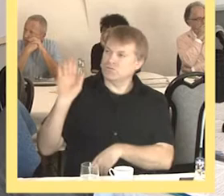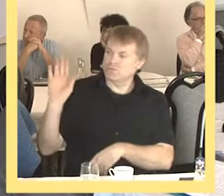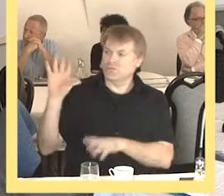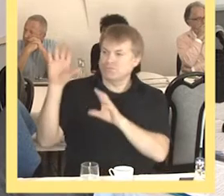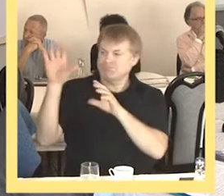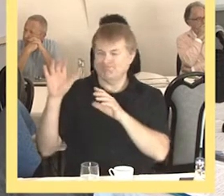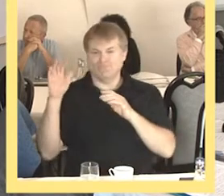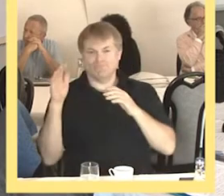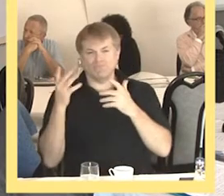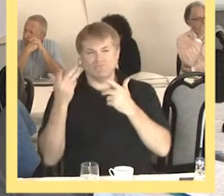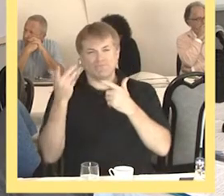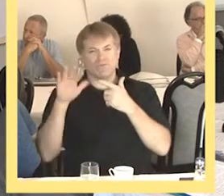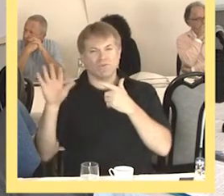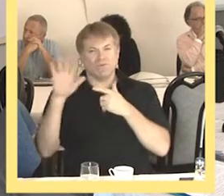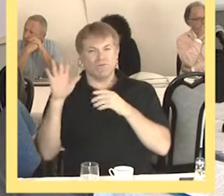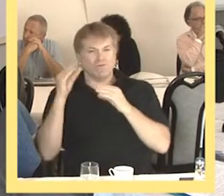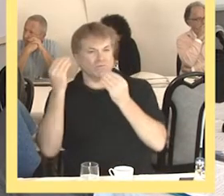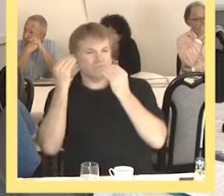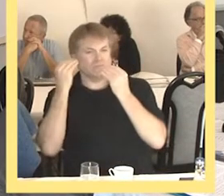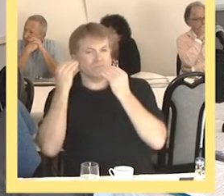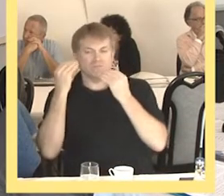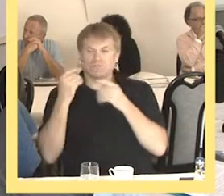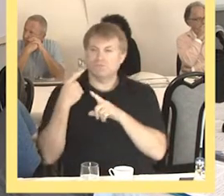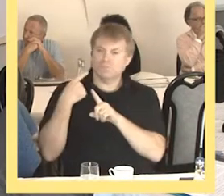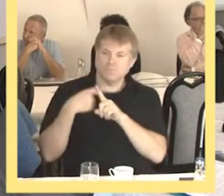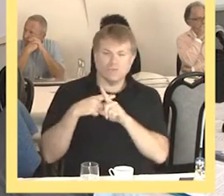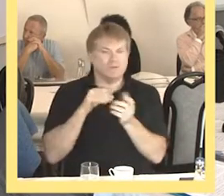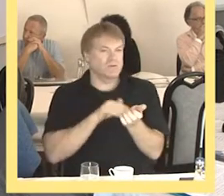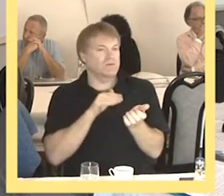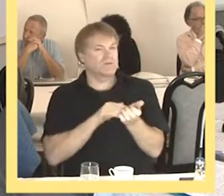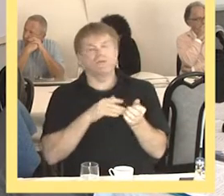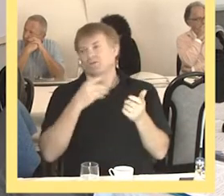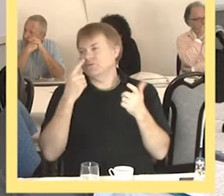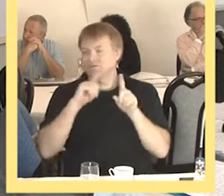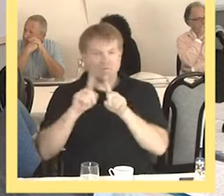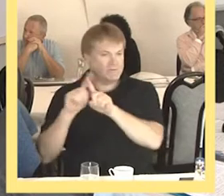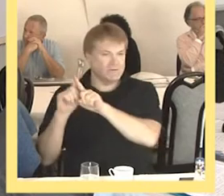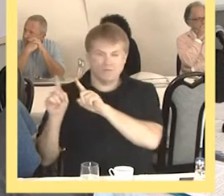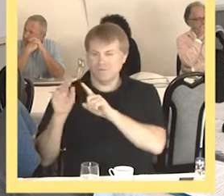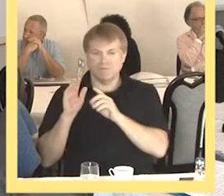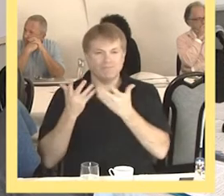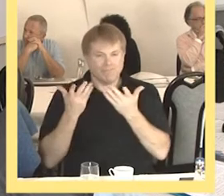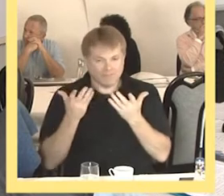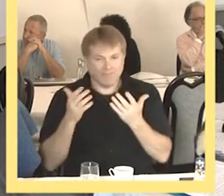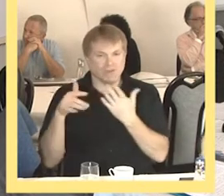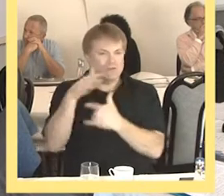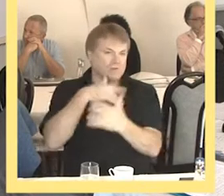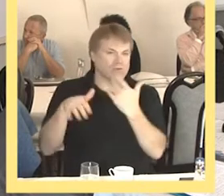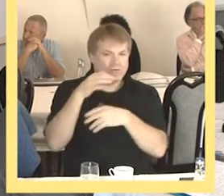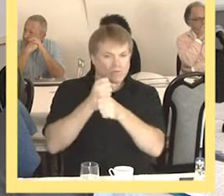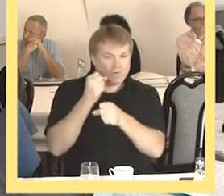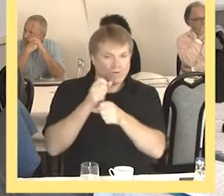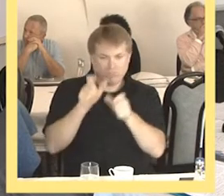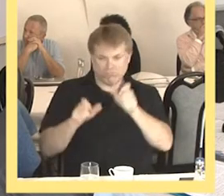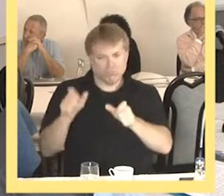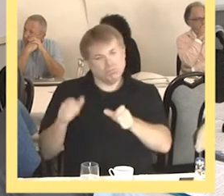also police officers, doctors, emergency doctors, and so on. Social workers are often more trained in this topic